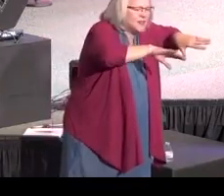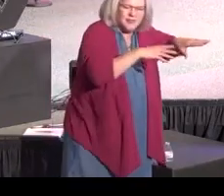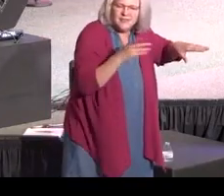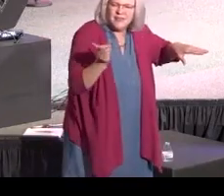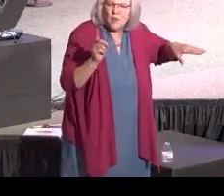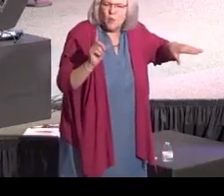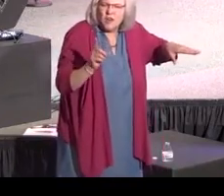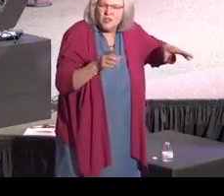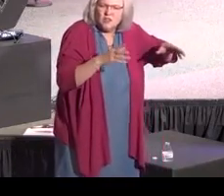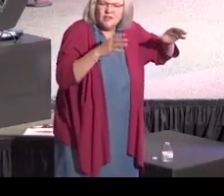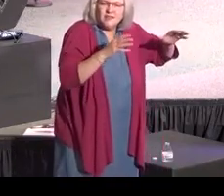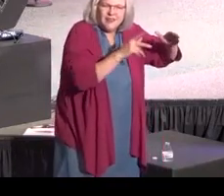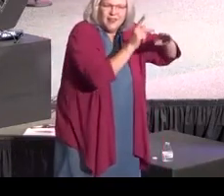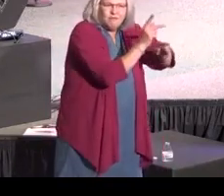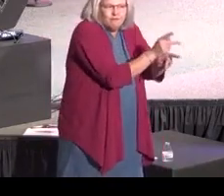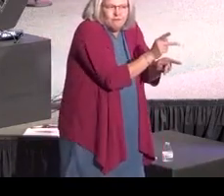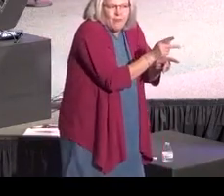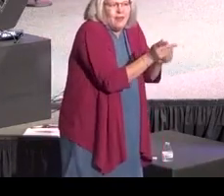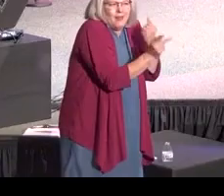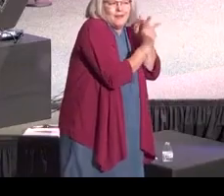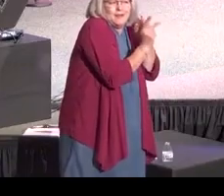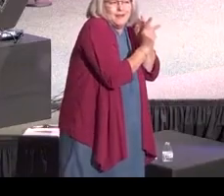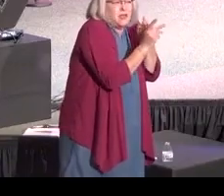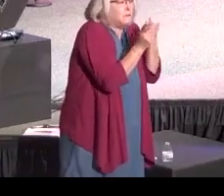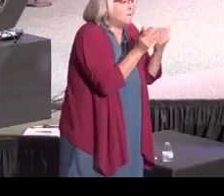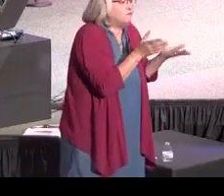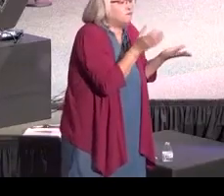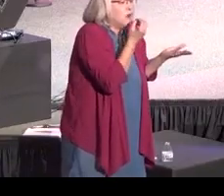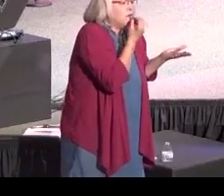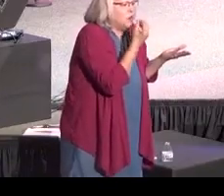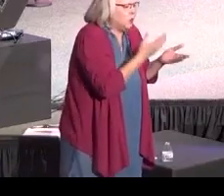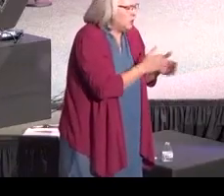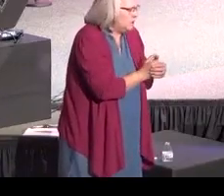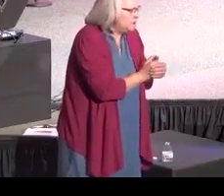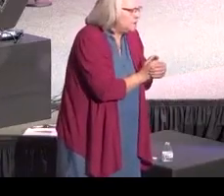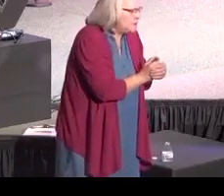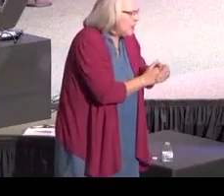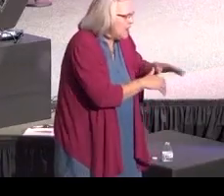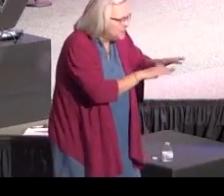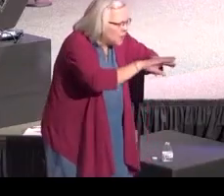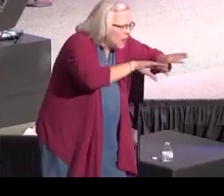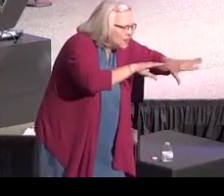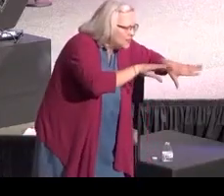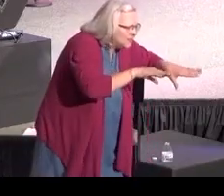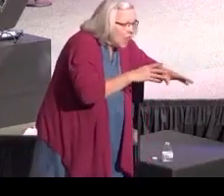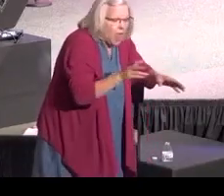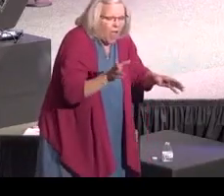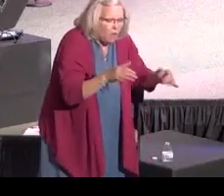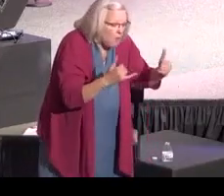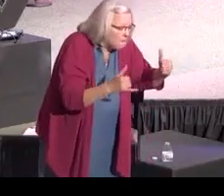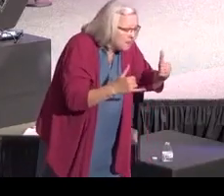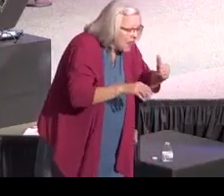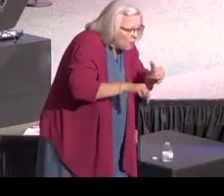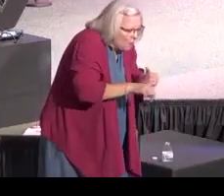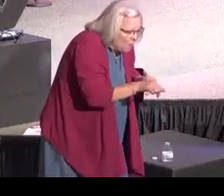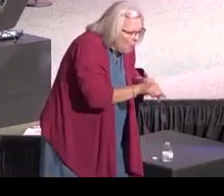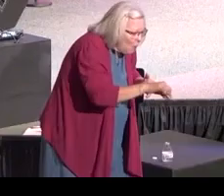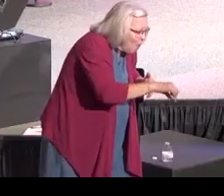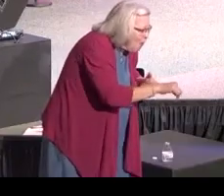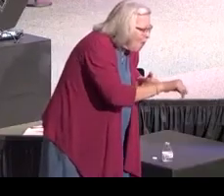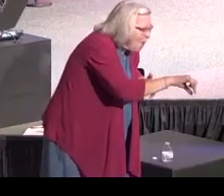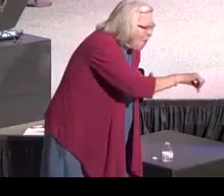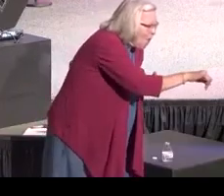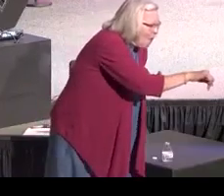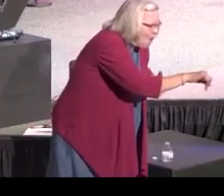hear grandma walking around upstairs. She didn't even know we were down there. Be quiet. I don't want my grandmother to kick us out. We'd dig around in the dirt. But the thing you had to do before